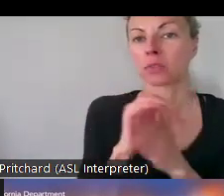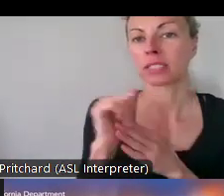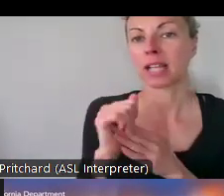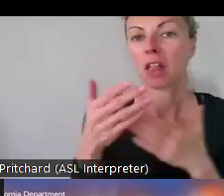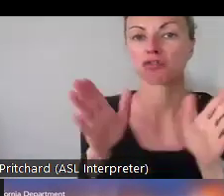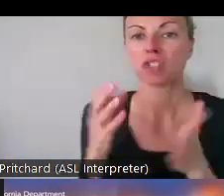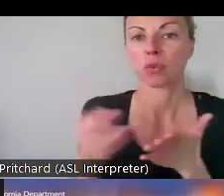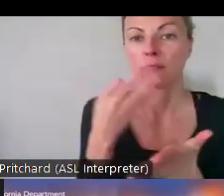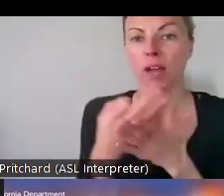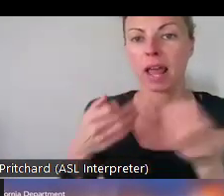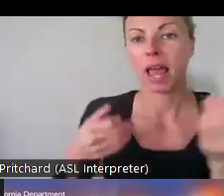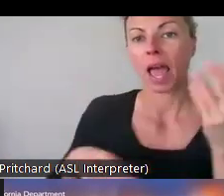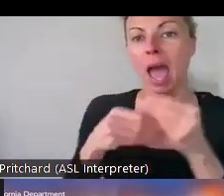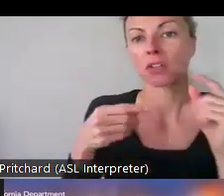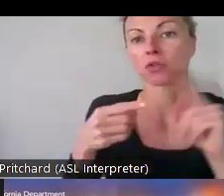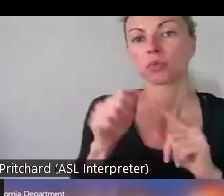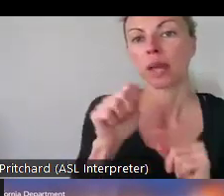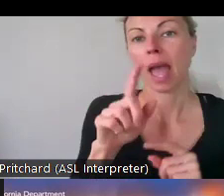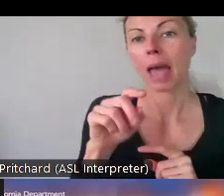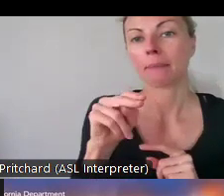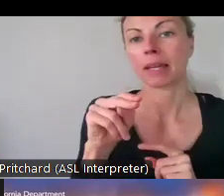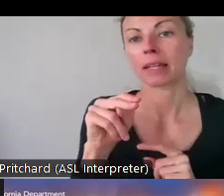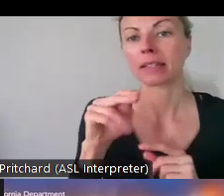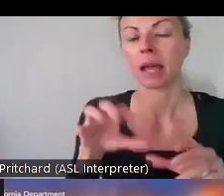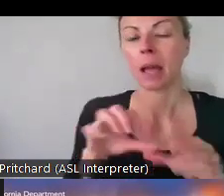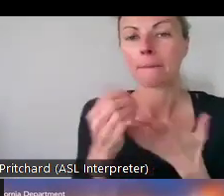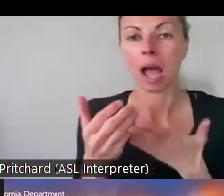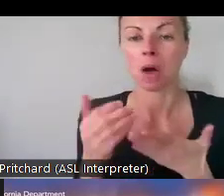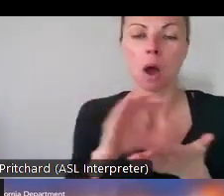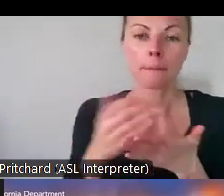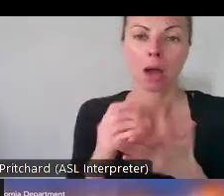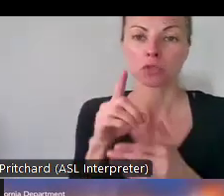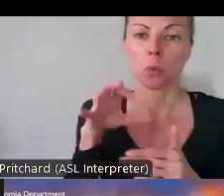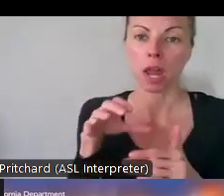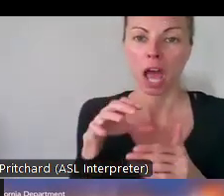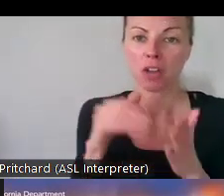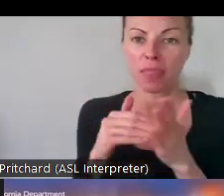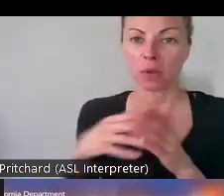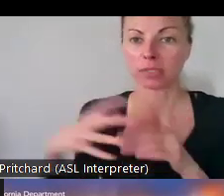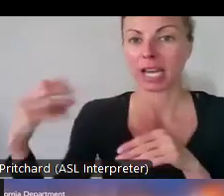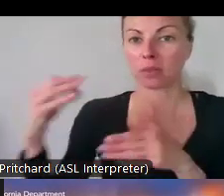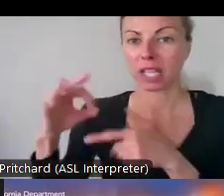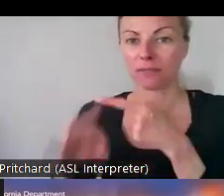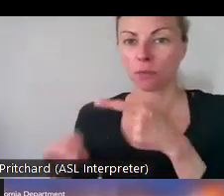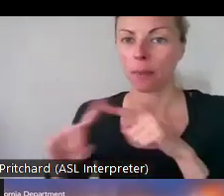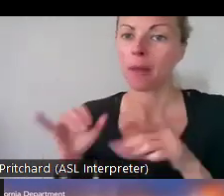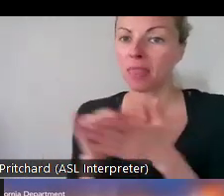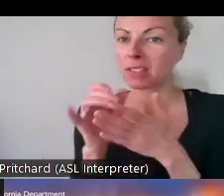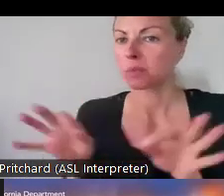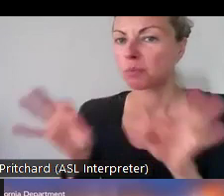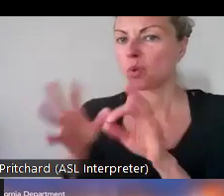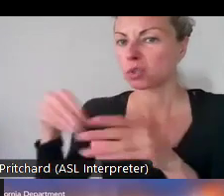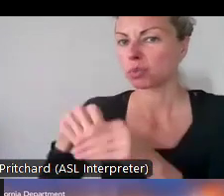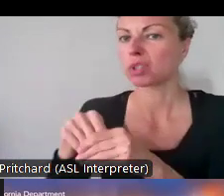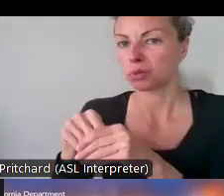added to the administration amounts. So the 100,000 is outside of the formula, but it is important to include